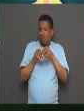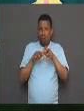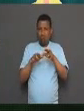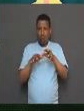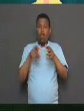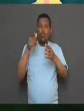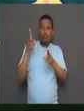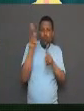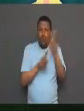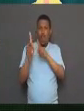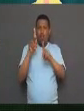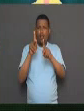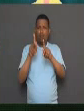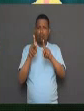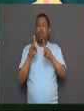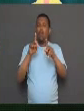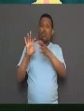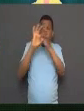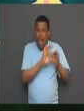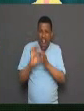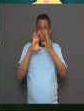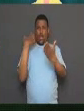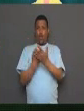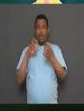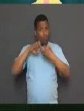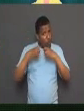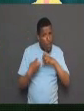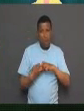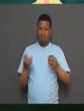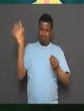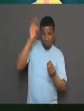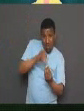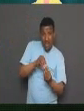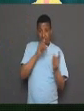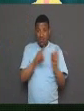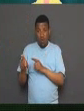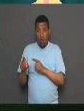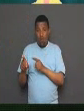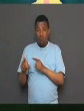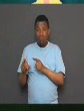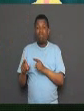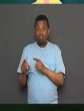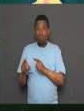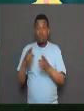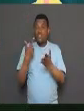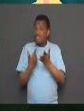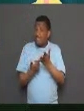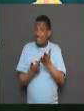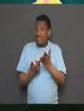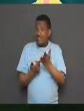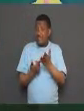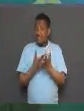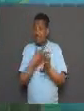social and economic problems, as well as illness and death.